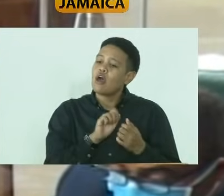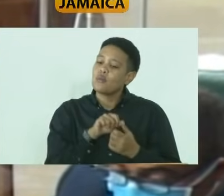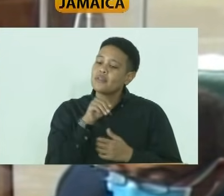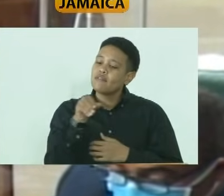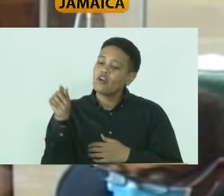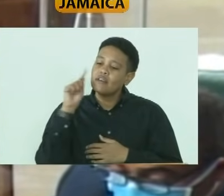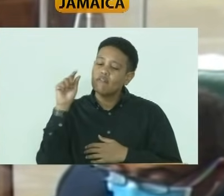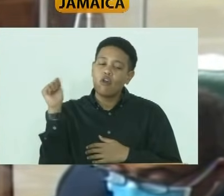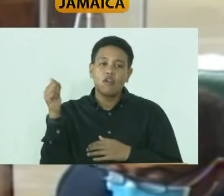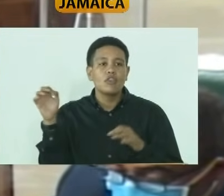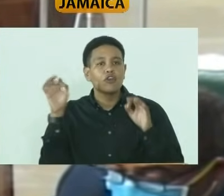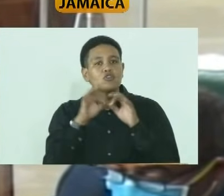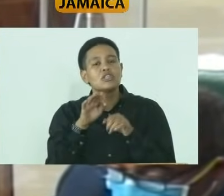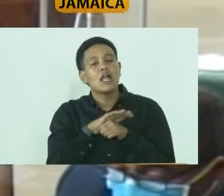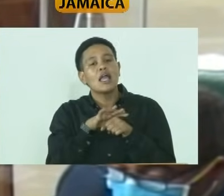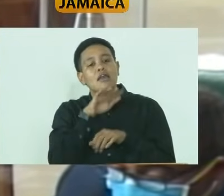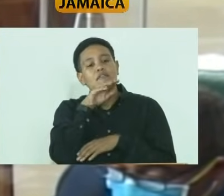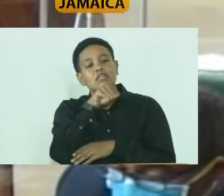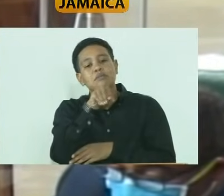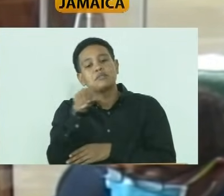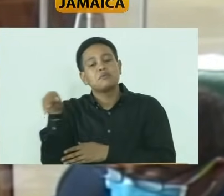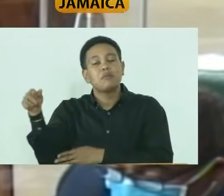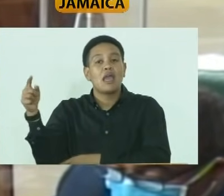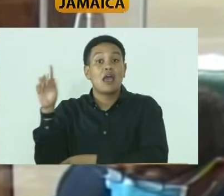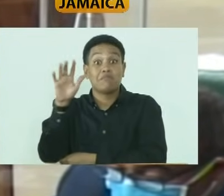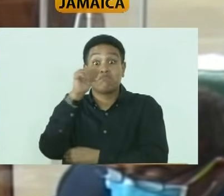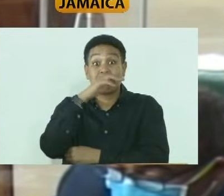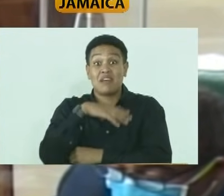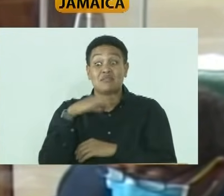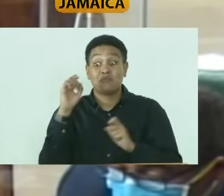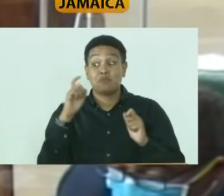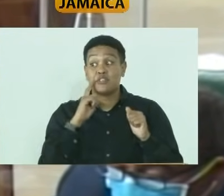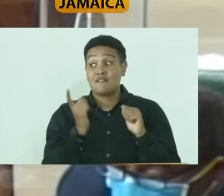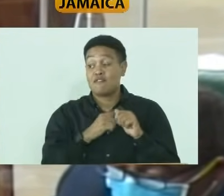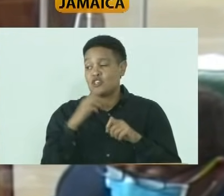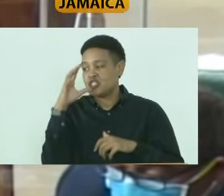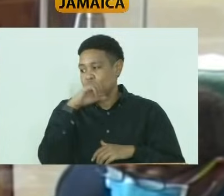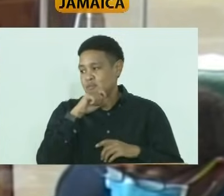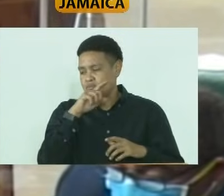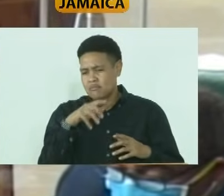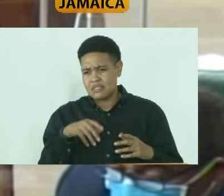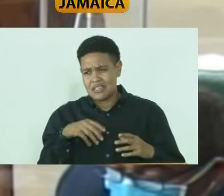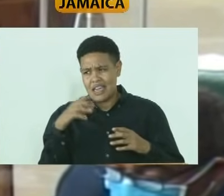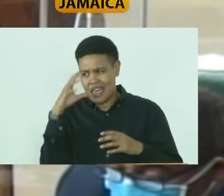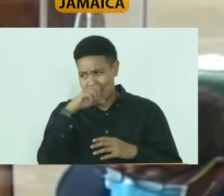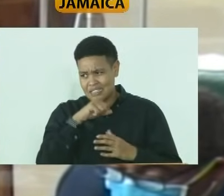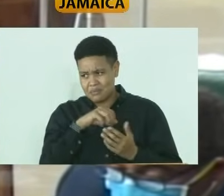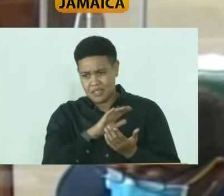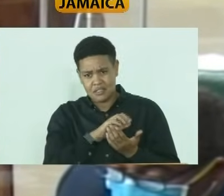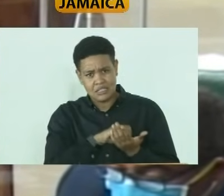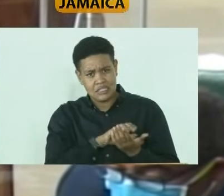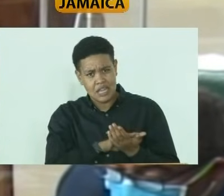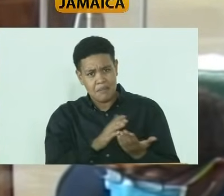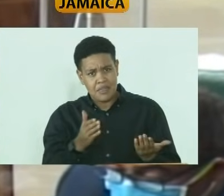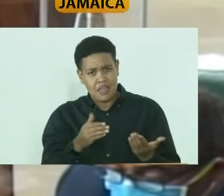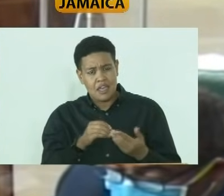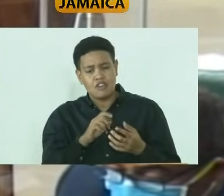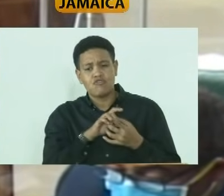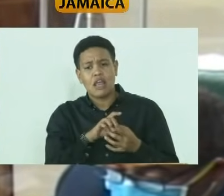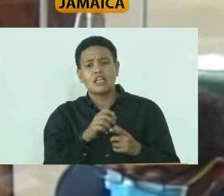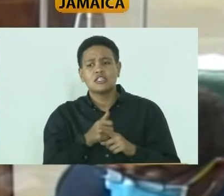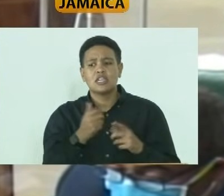other critical areas of expenditure. Madam Speaker, the first supplementary estimates are being tabled in the context